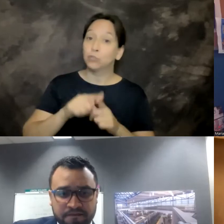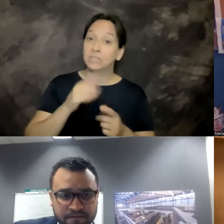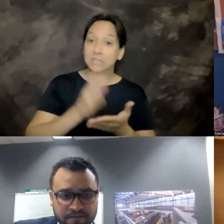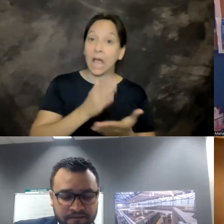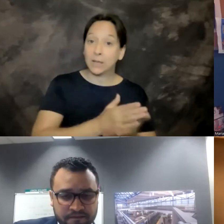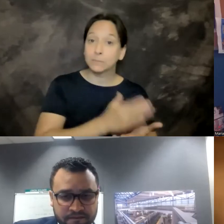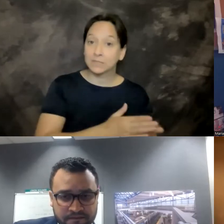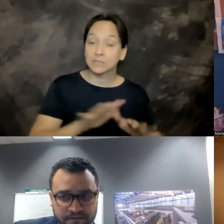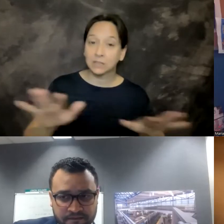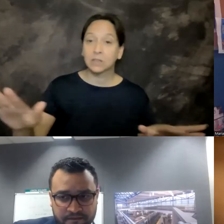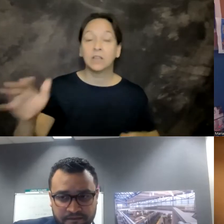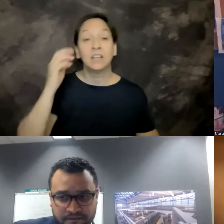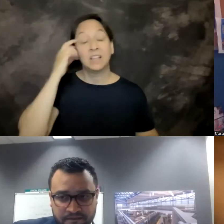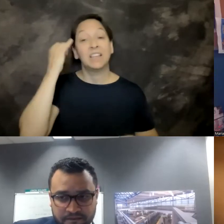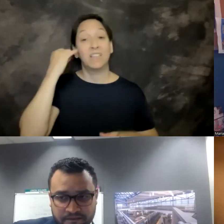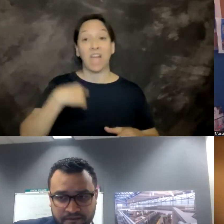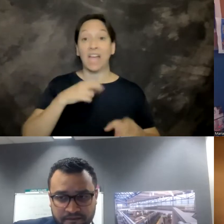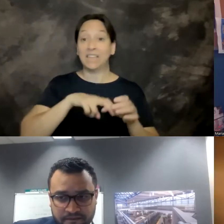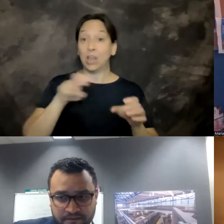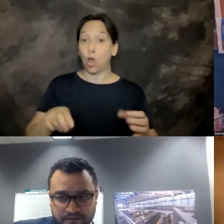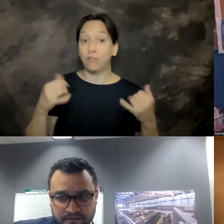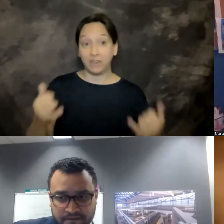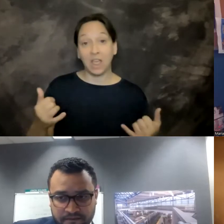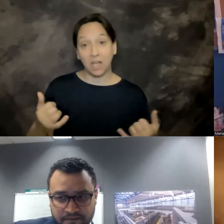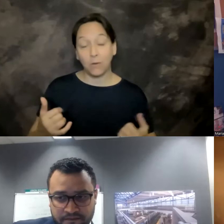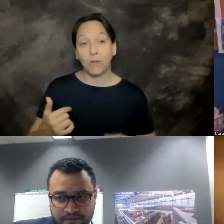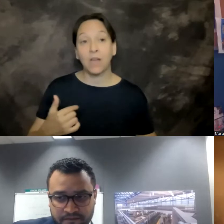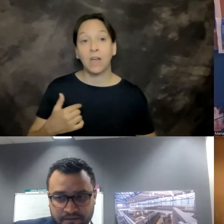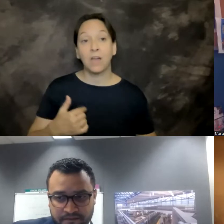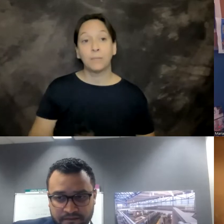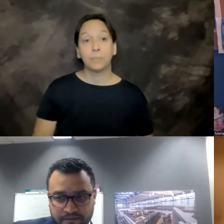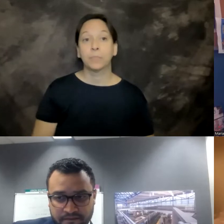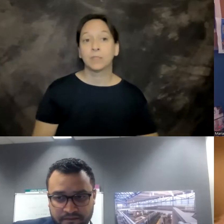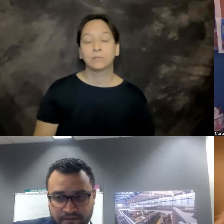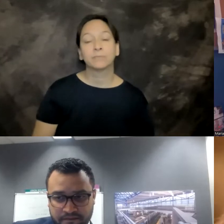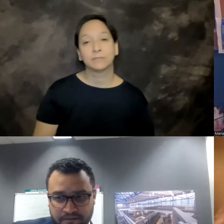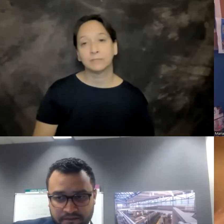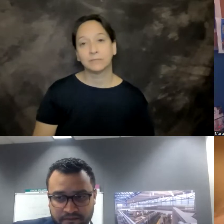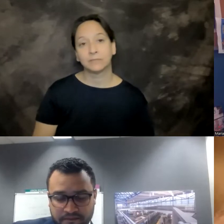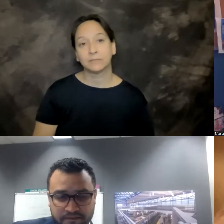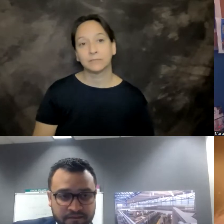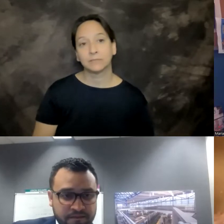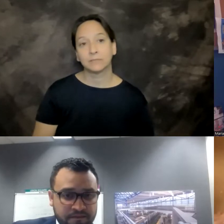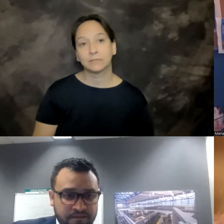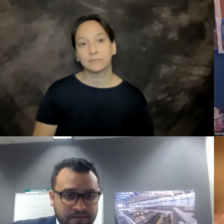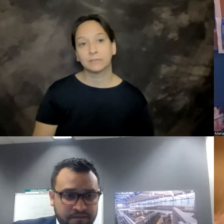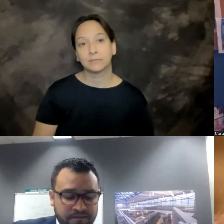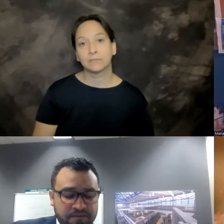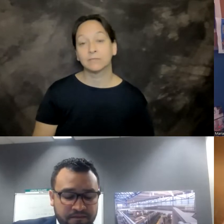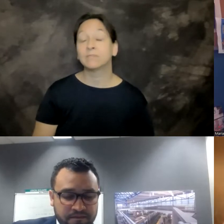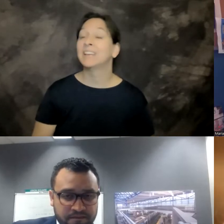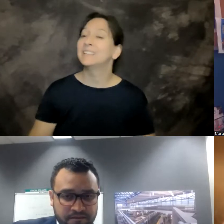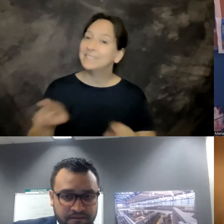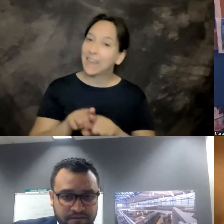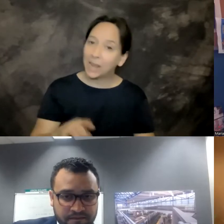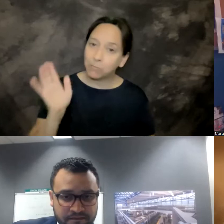that if I get off now, and it's the same thing as you did the last time, you